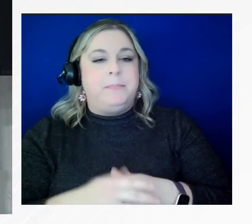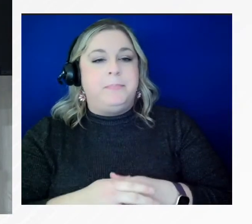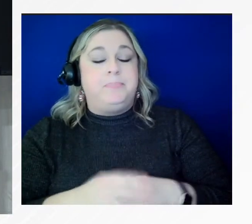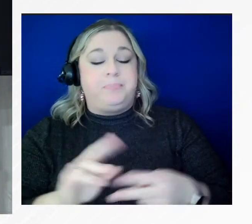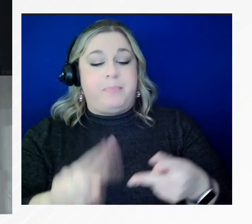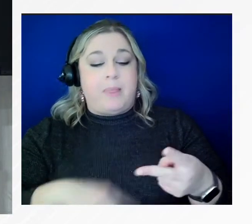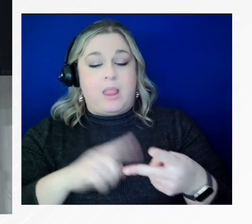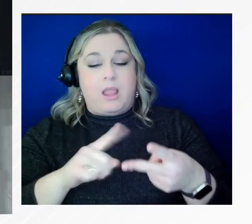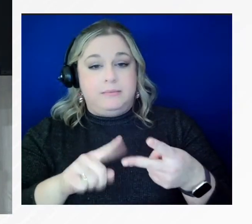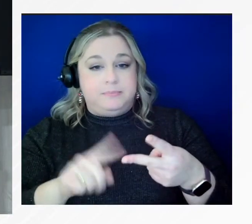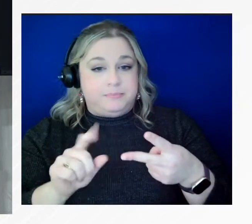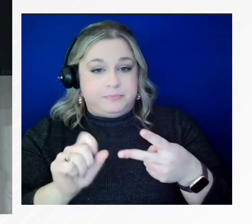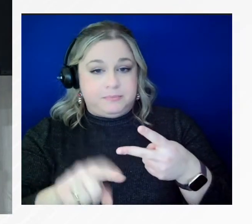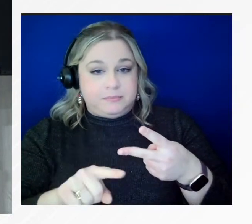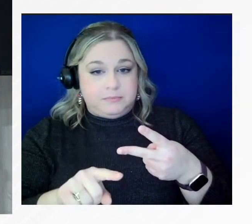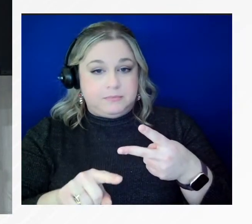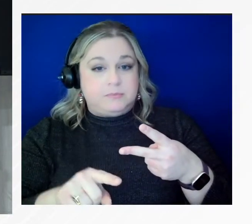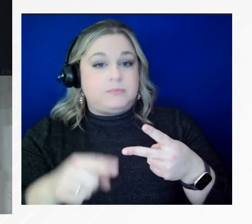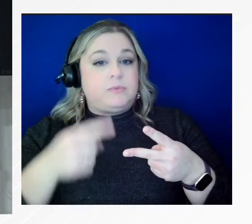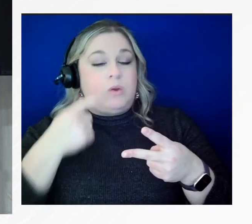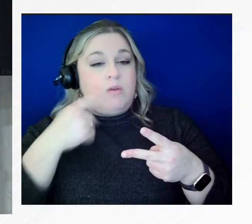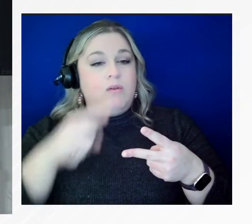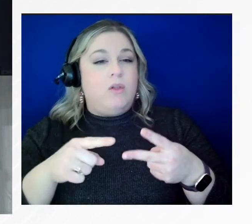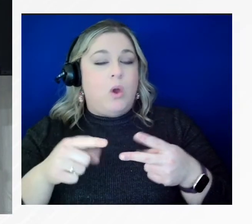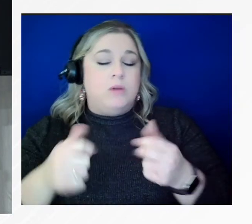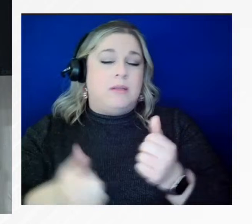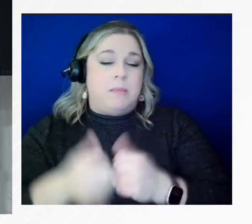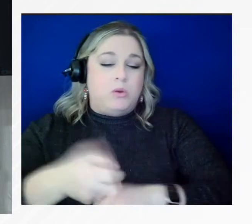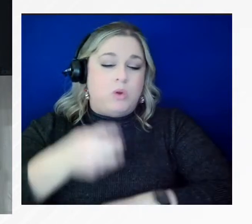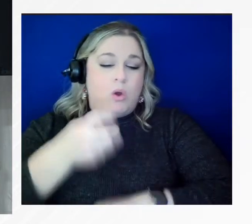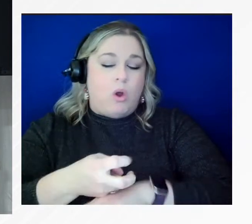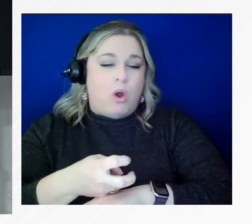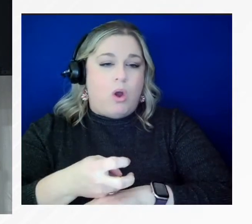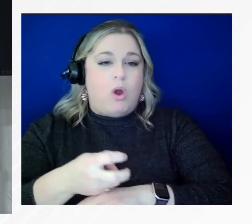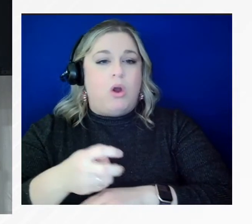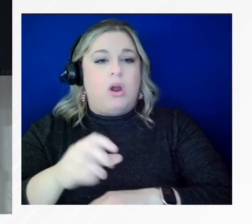question, for those in the hardest hit areas of Sarah Retreat,